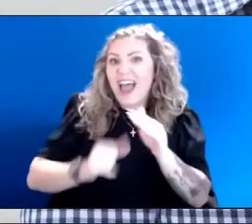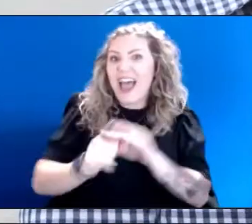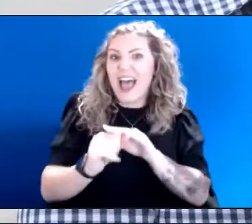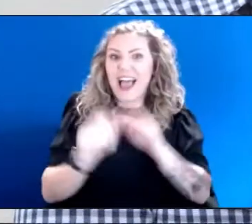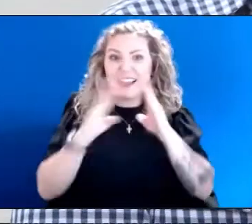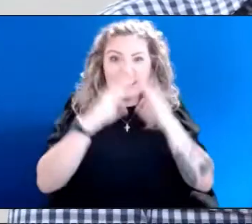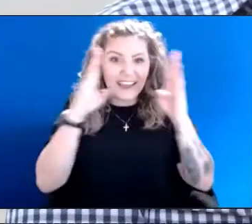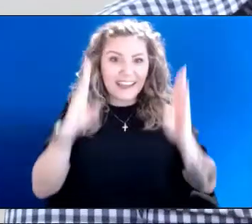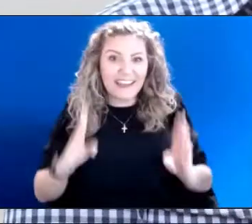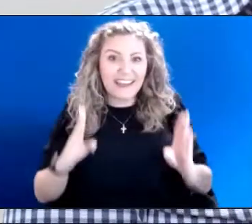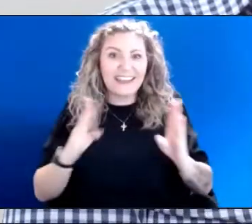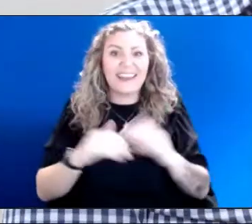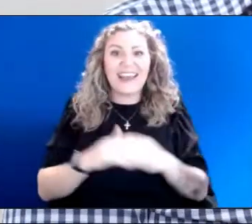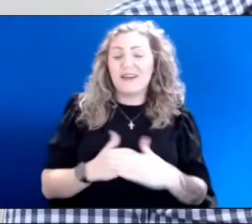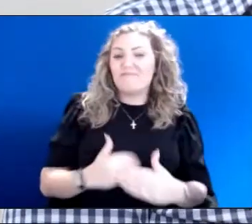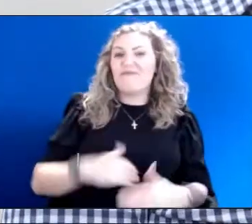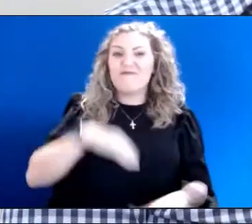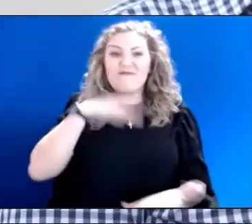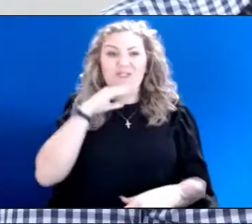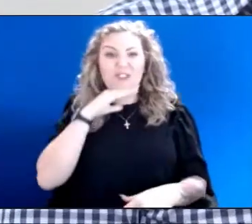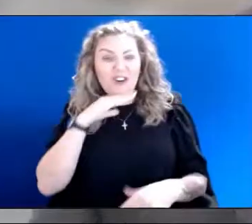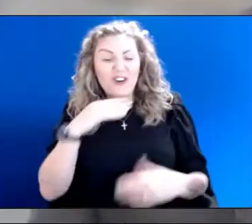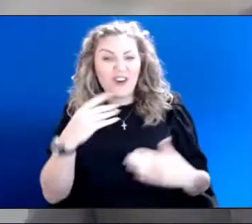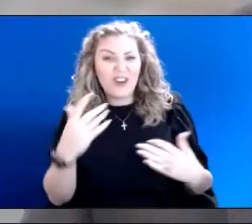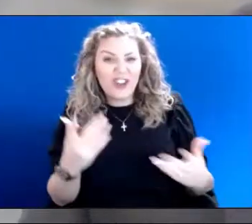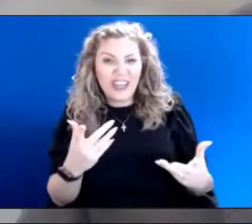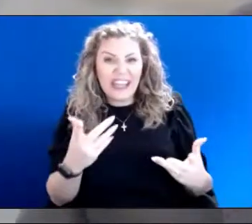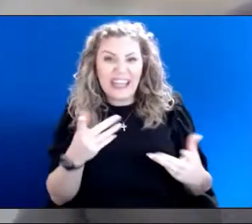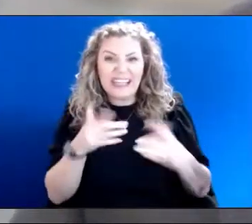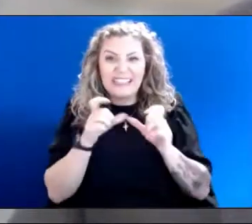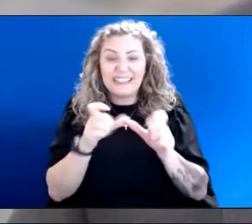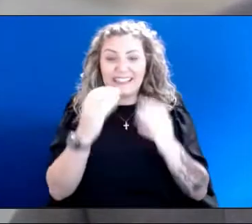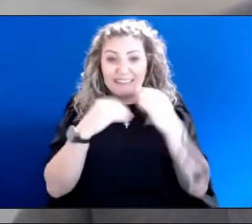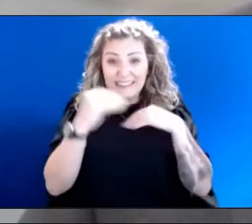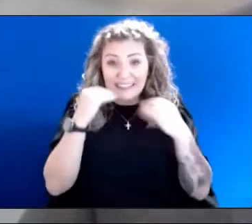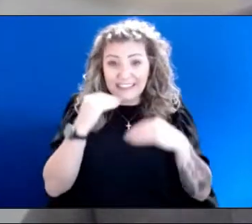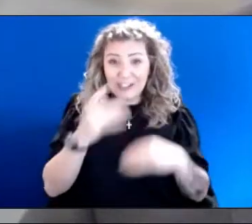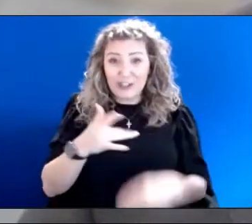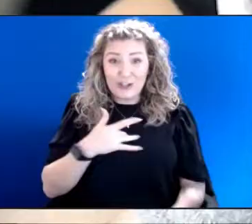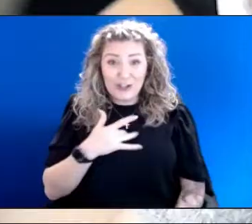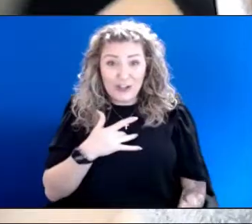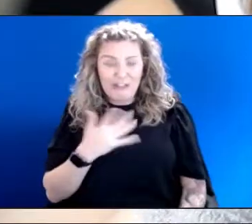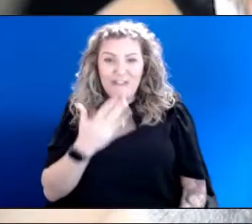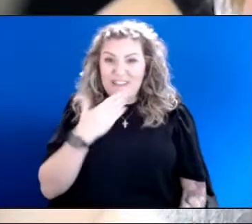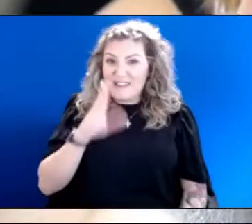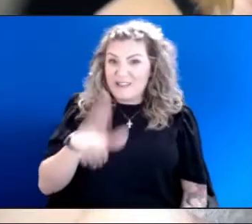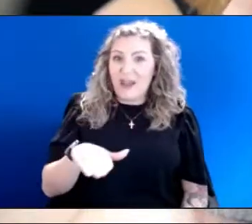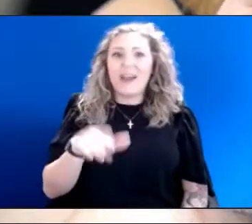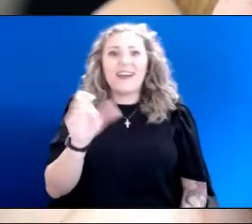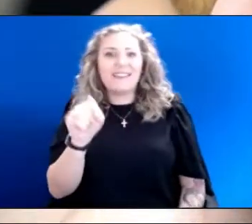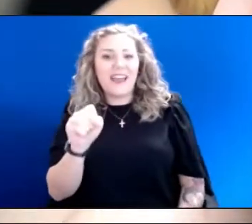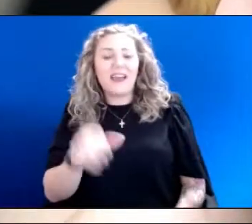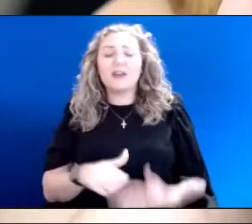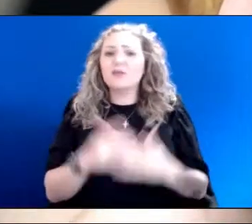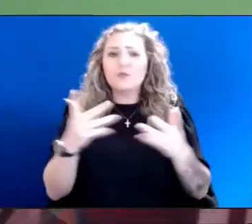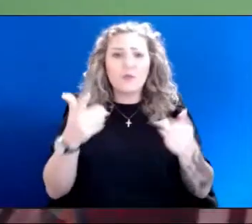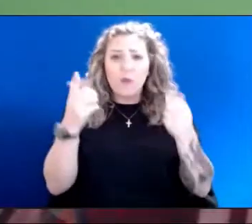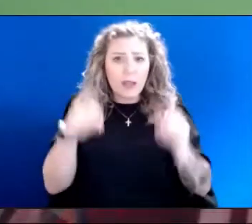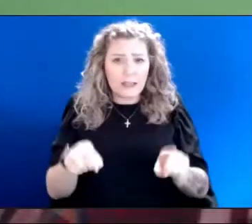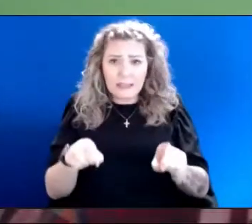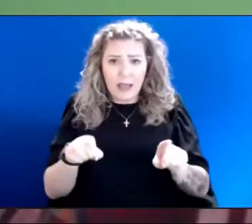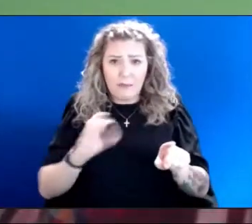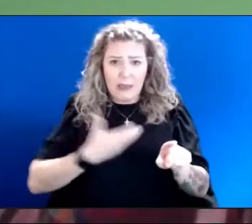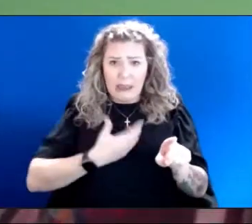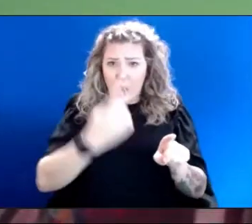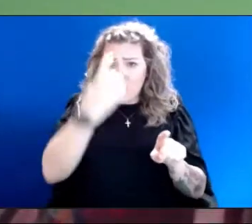point where I know I'm full and I just keep eating. Do you feel regret when you're done? Oh yeah, definitely. So what is happening in our brains to